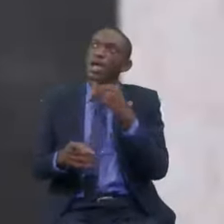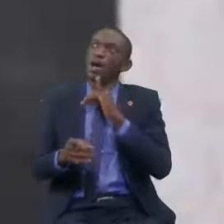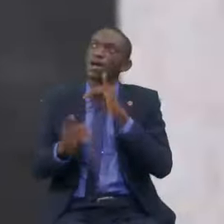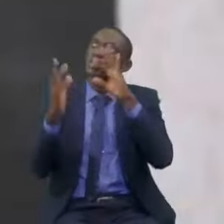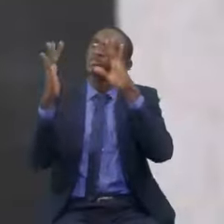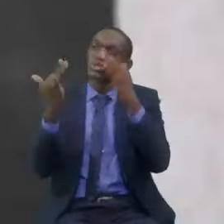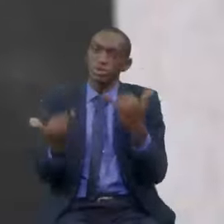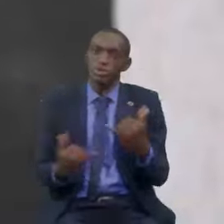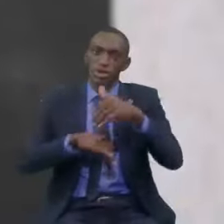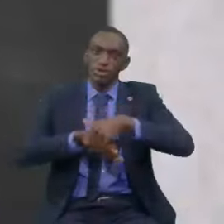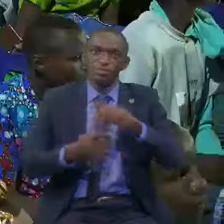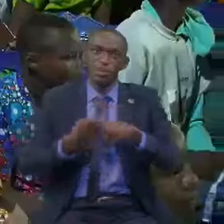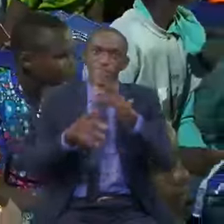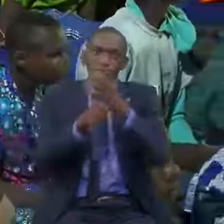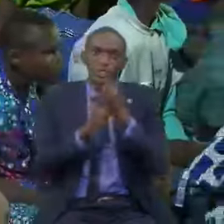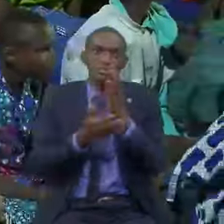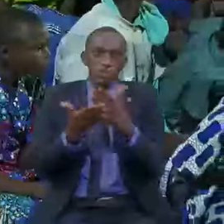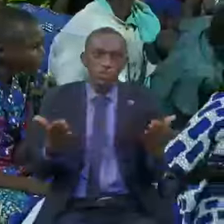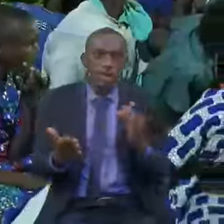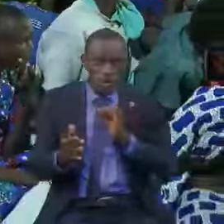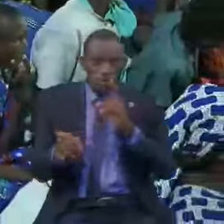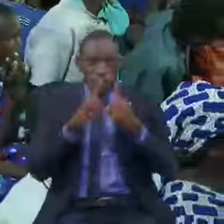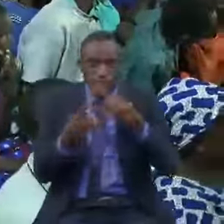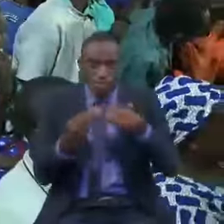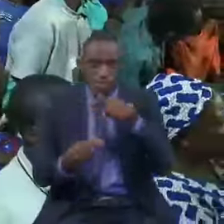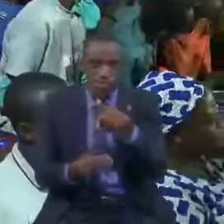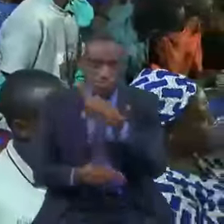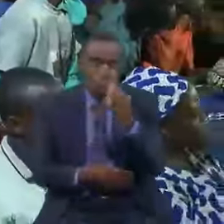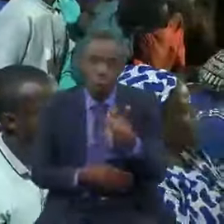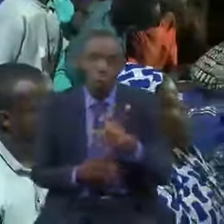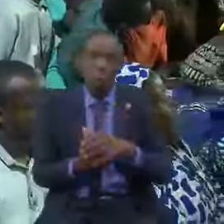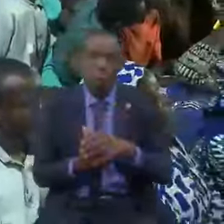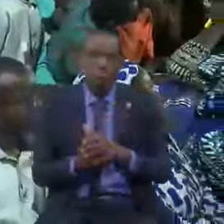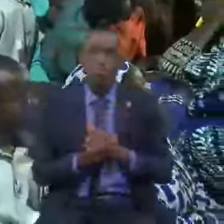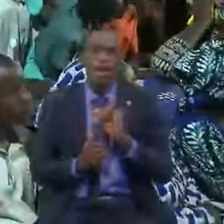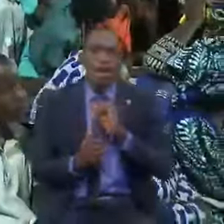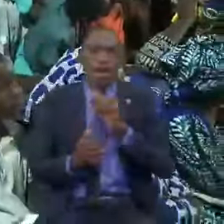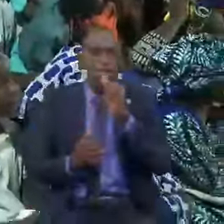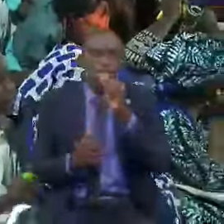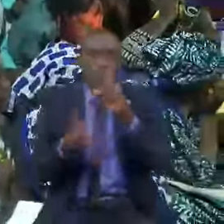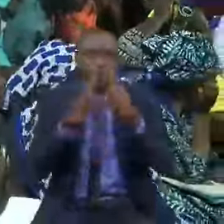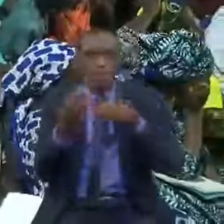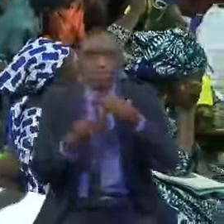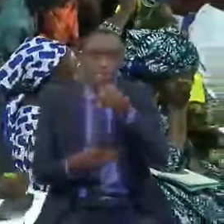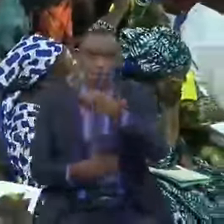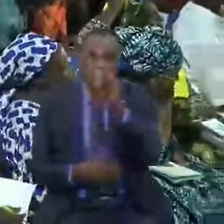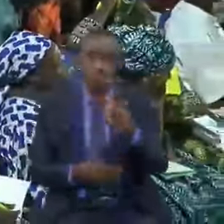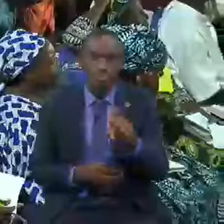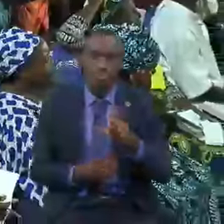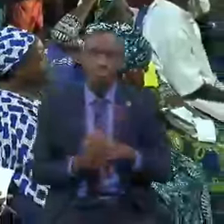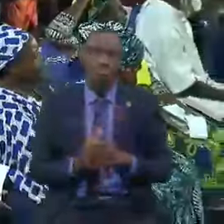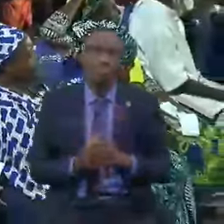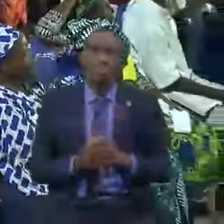something, am I talking about you? Yes. I said, am I talking about you? Yes. I